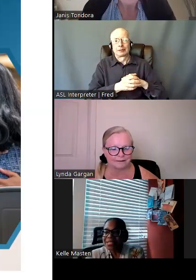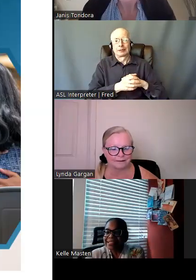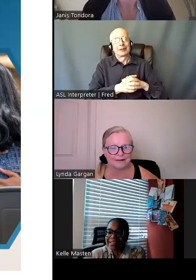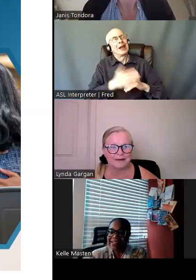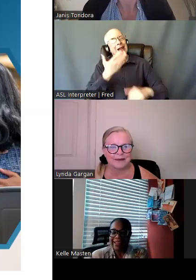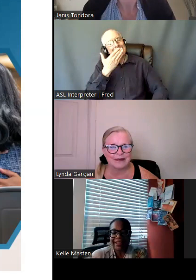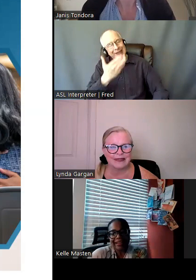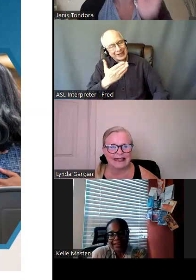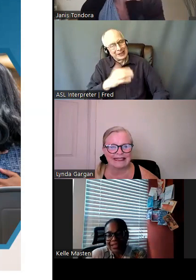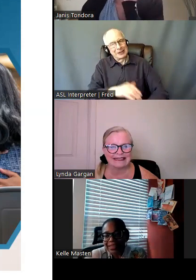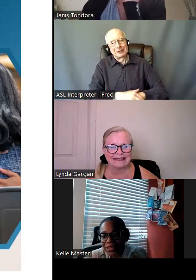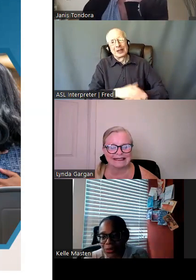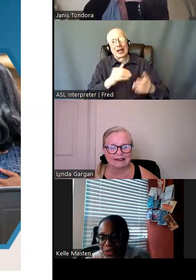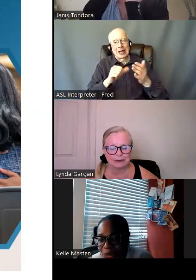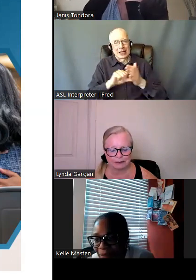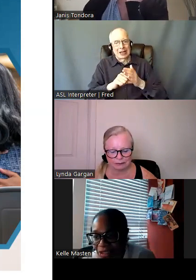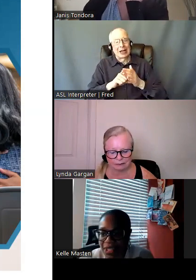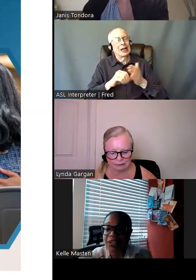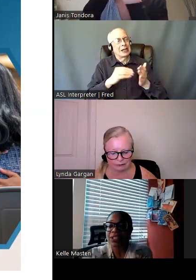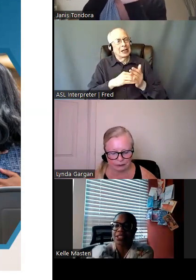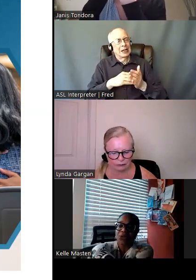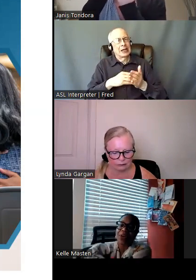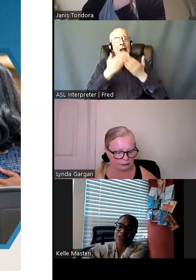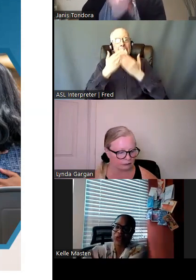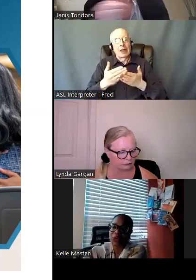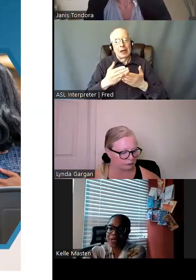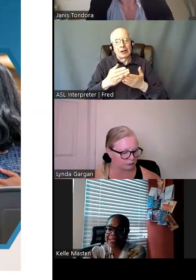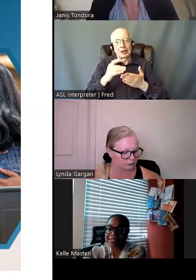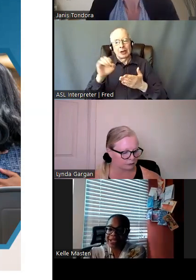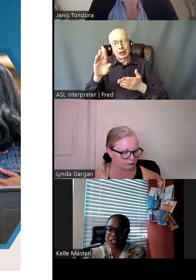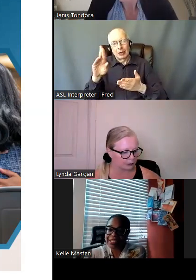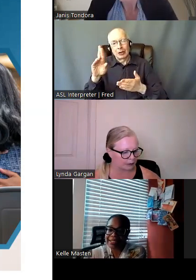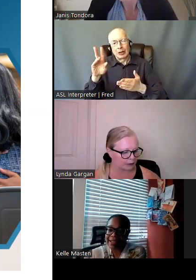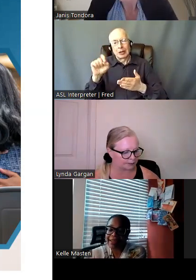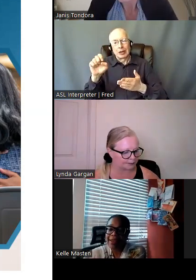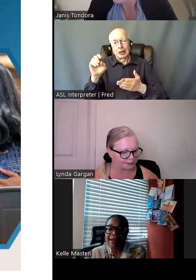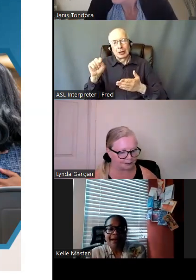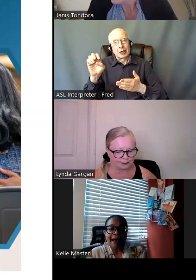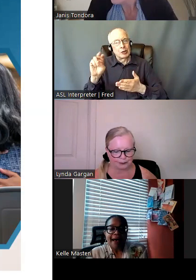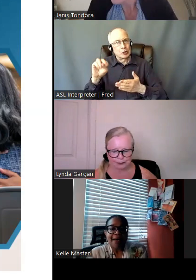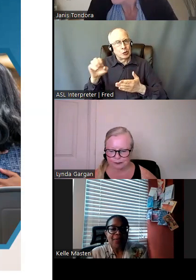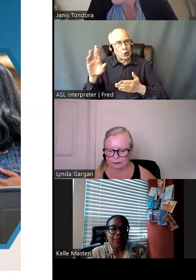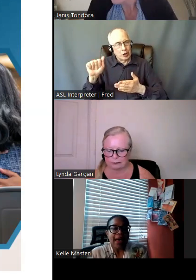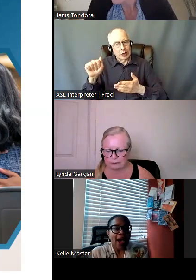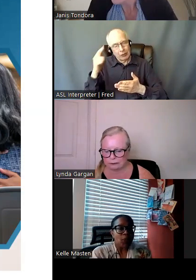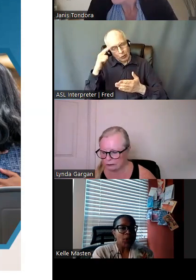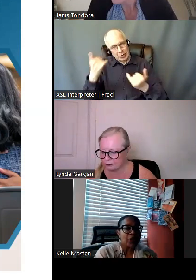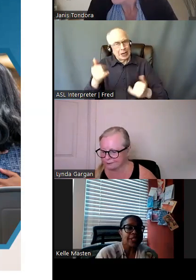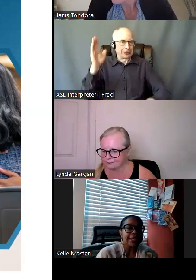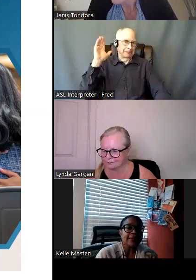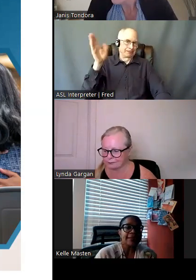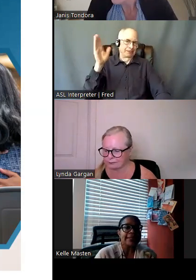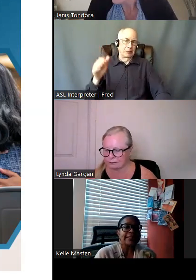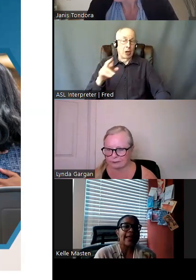Thank you, Linda. And again, thank you so much, Dr. Tandora, for your presentation today. I hope you